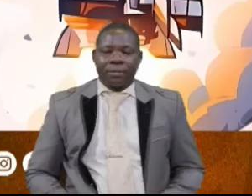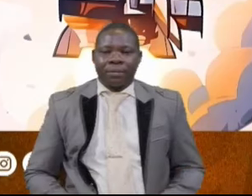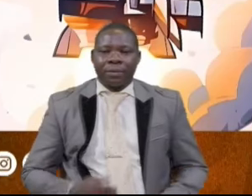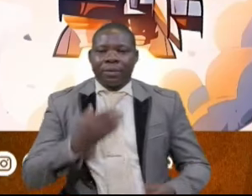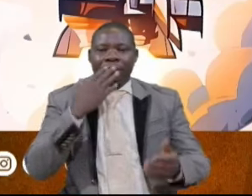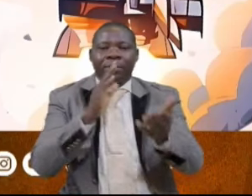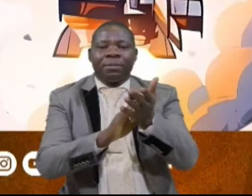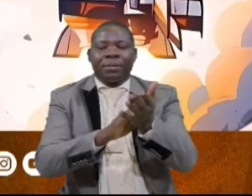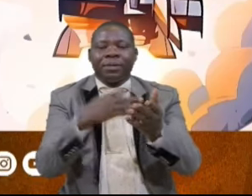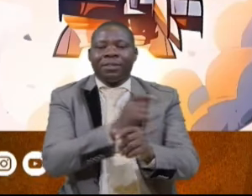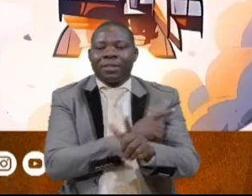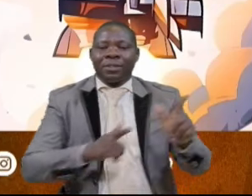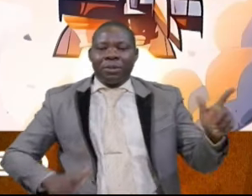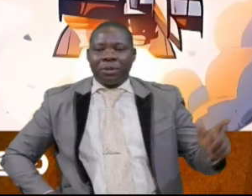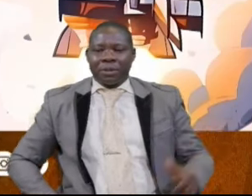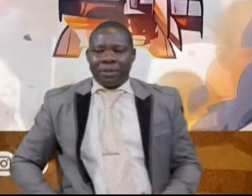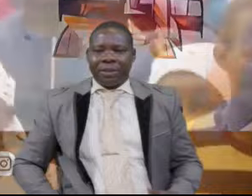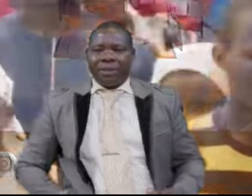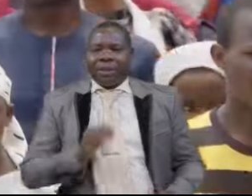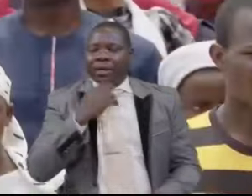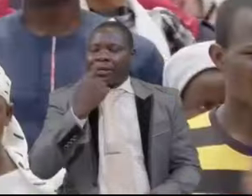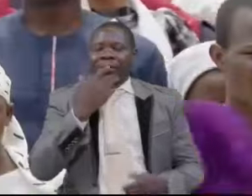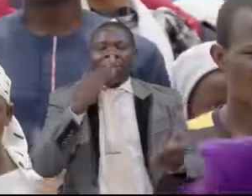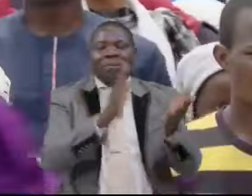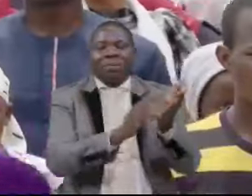I said, praise the Lord.